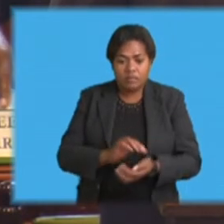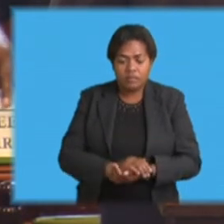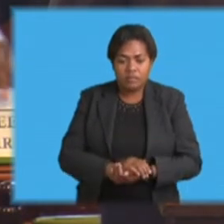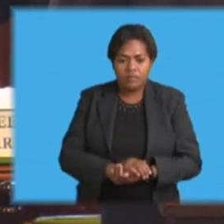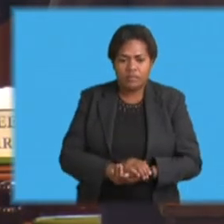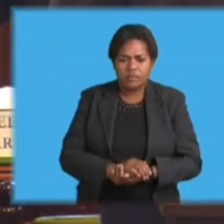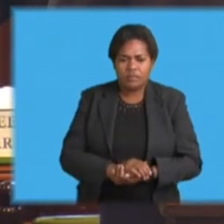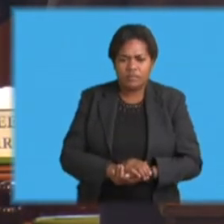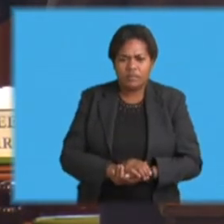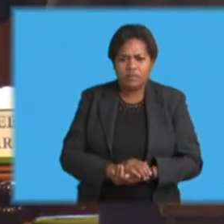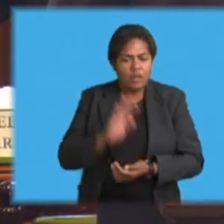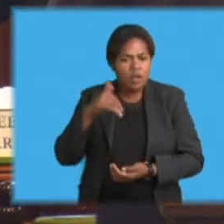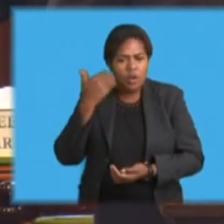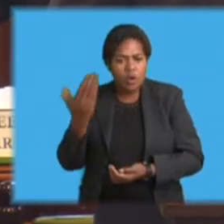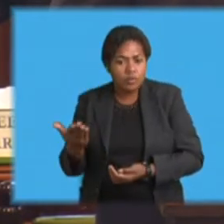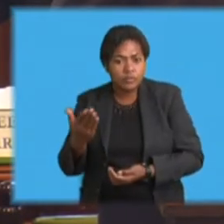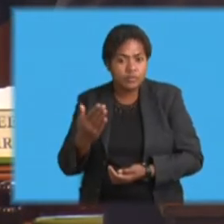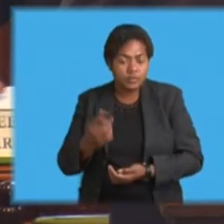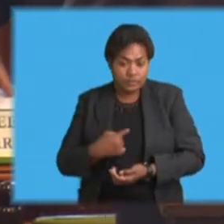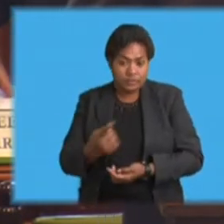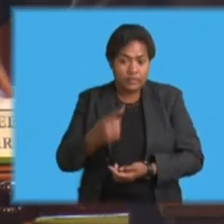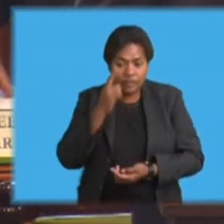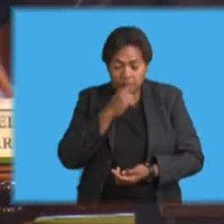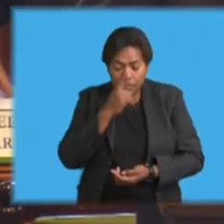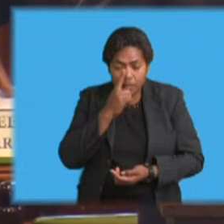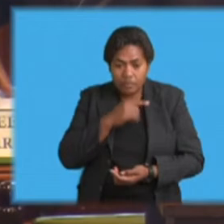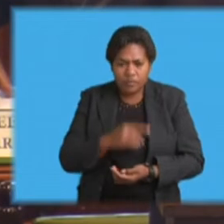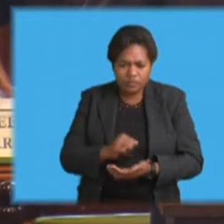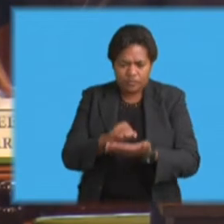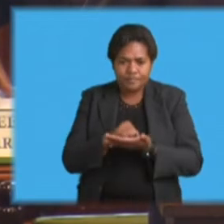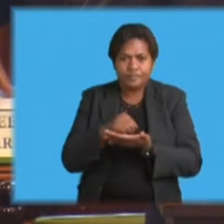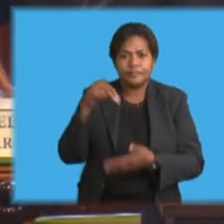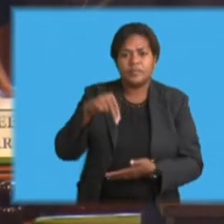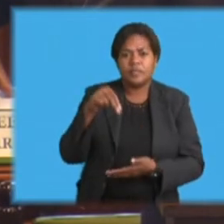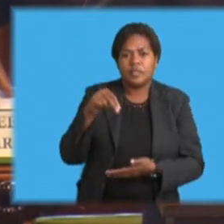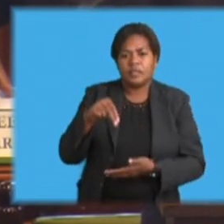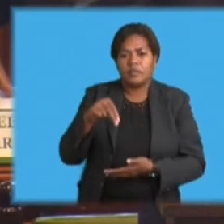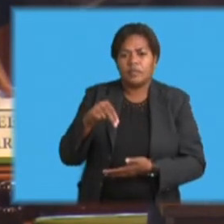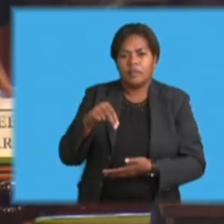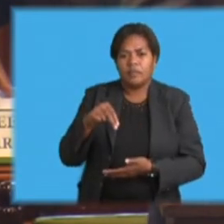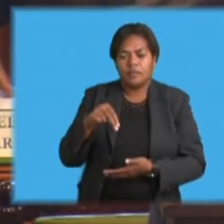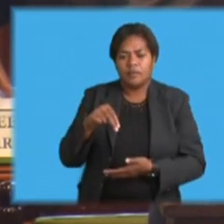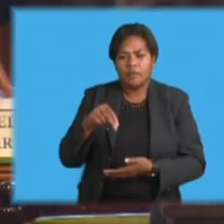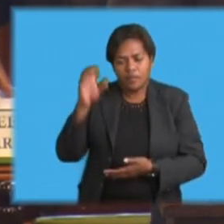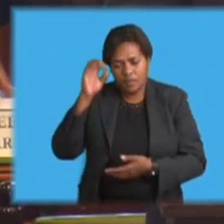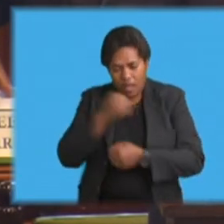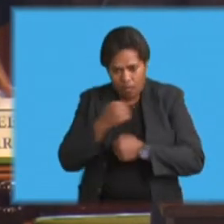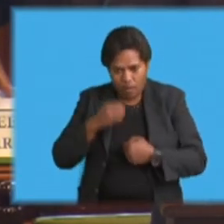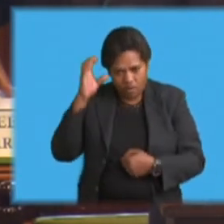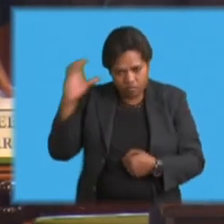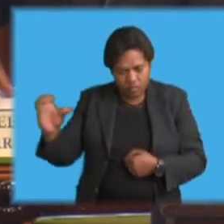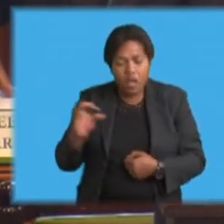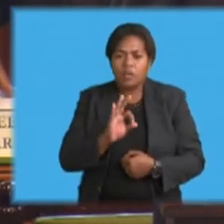and tourism. But always as we look at sending people offshore, we keep the needs of our local industries in mind. We don't want to be sending a lot of our skilled